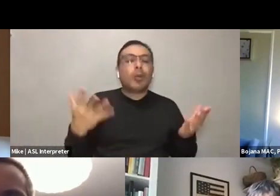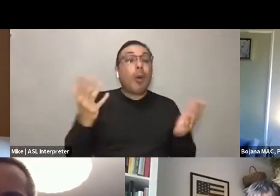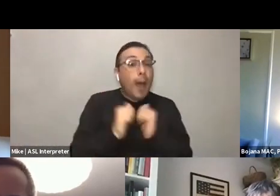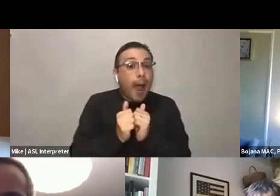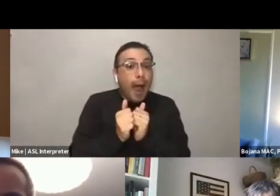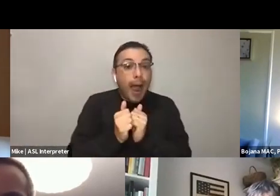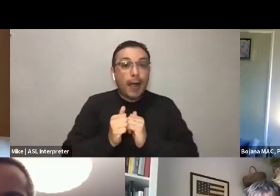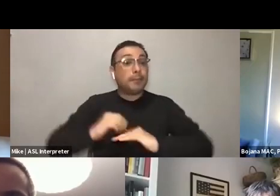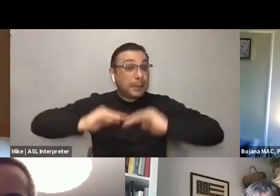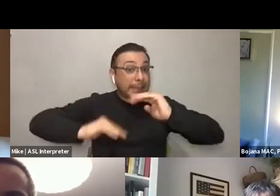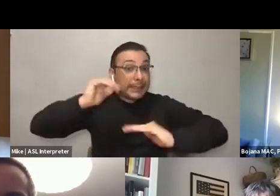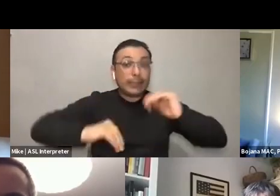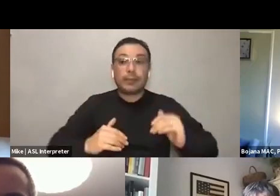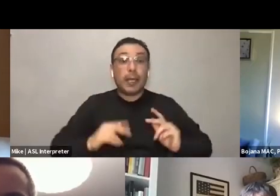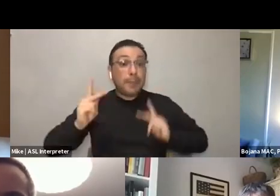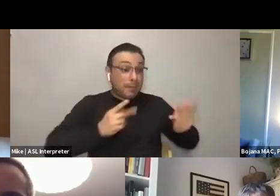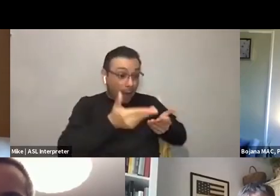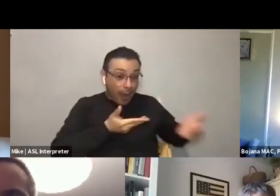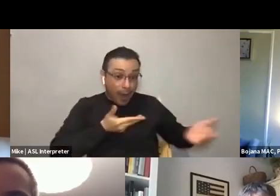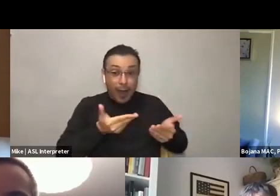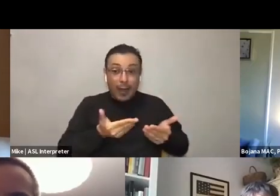our workforce, and our programming.